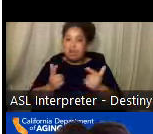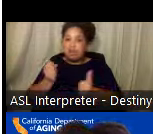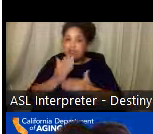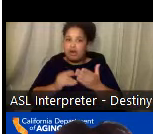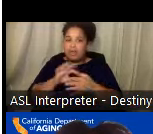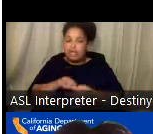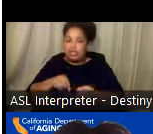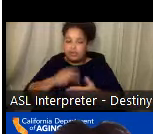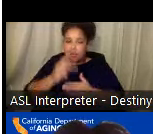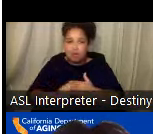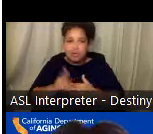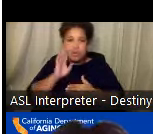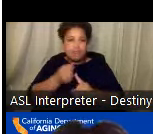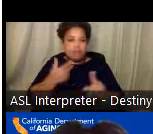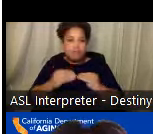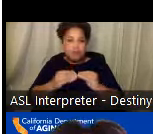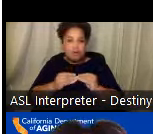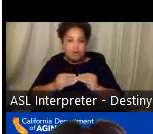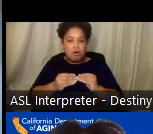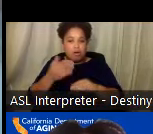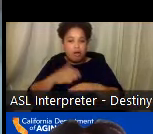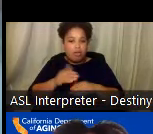a little bit on the next slide.